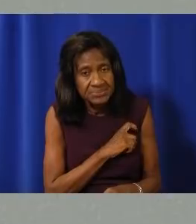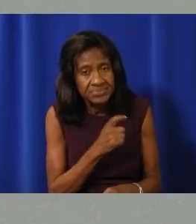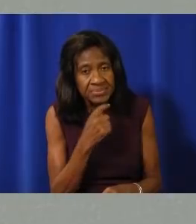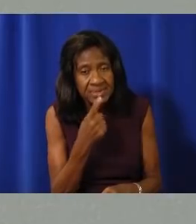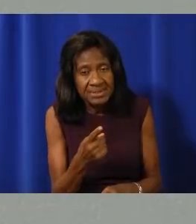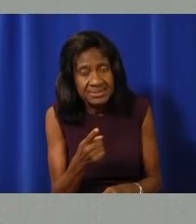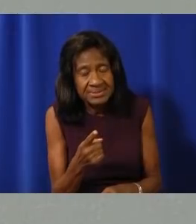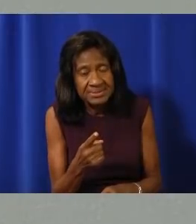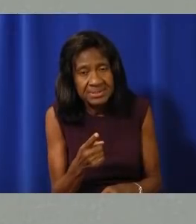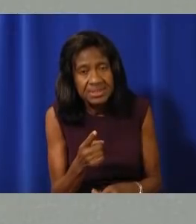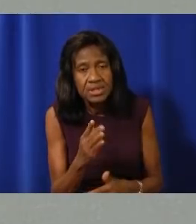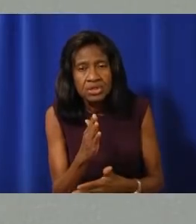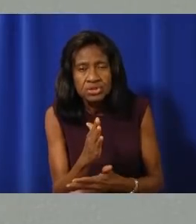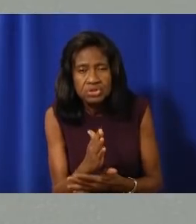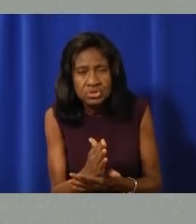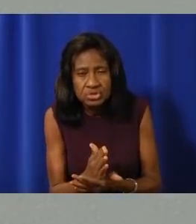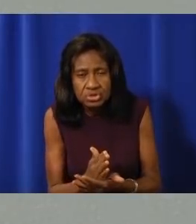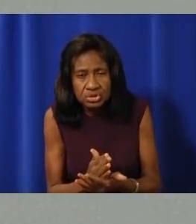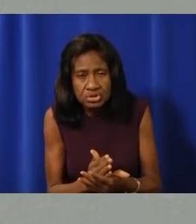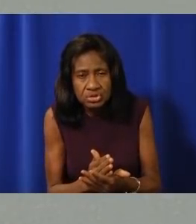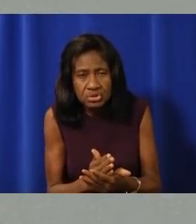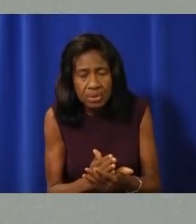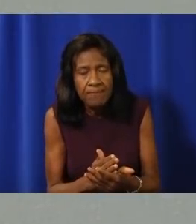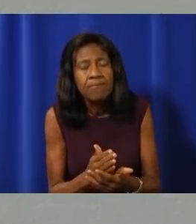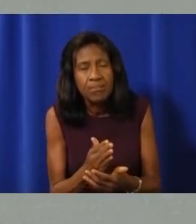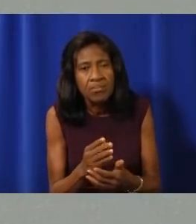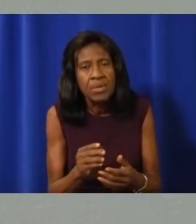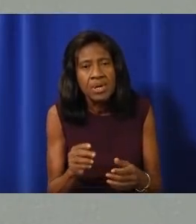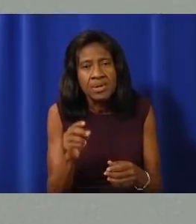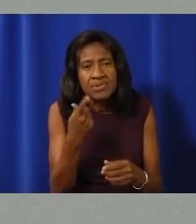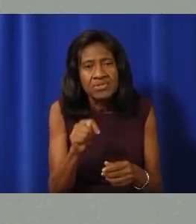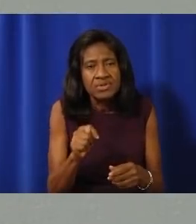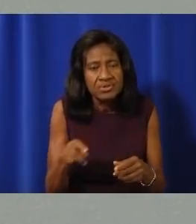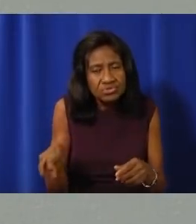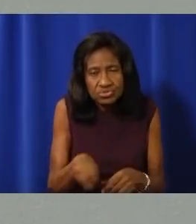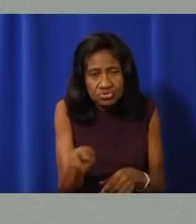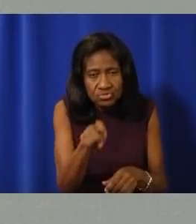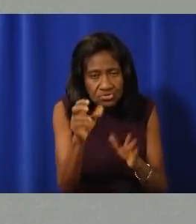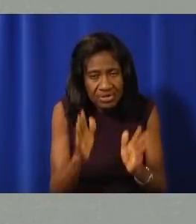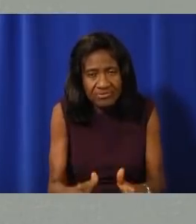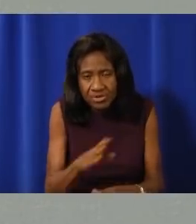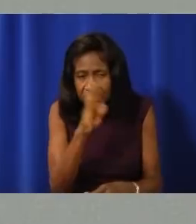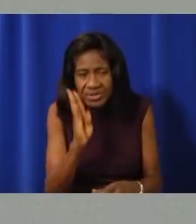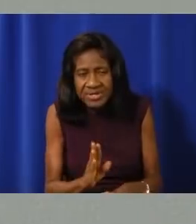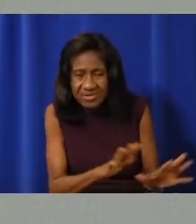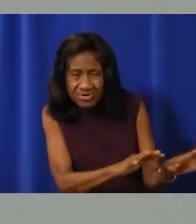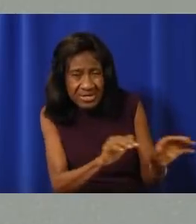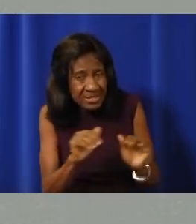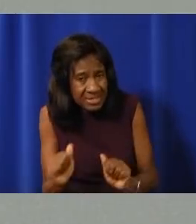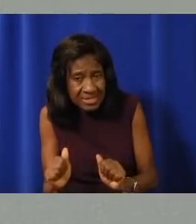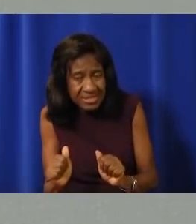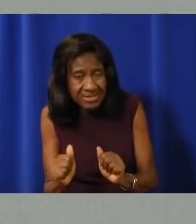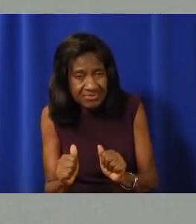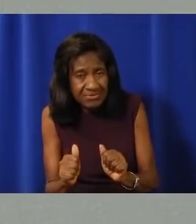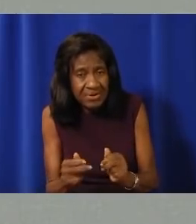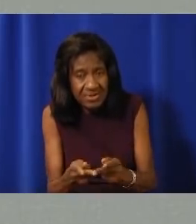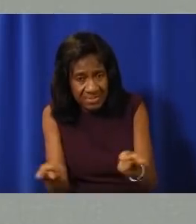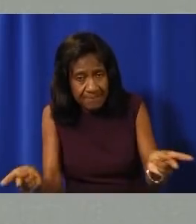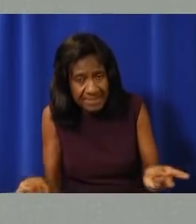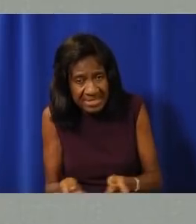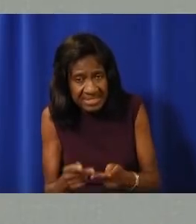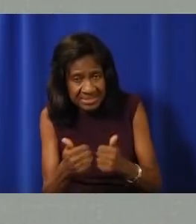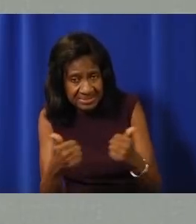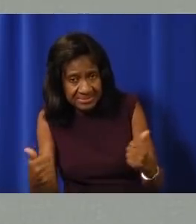not involve the traveler leaving the quarantine location, but rather others from the outside